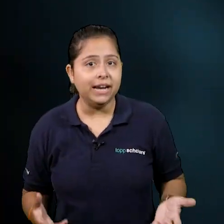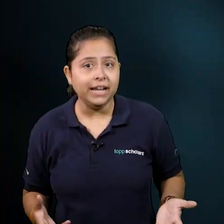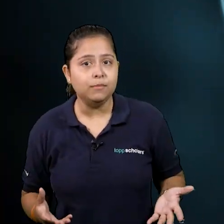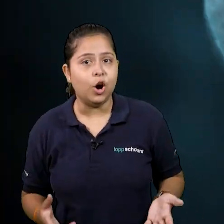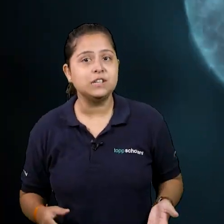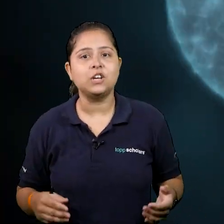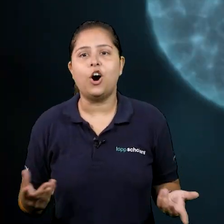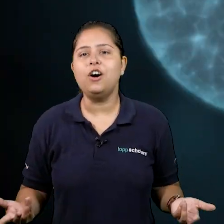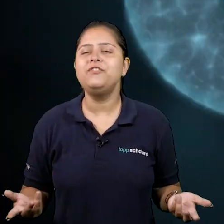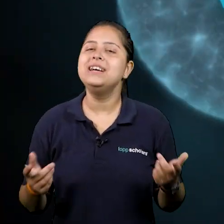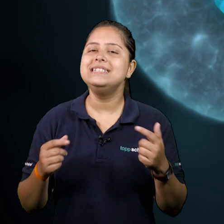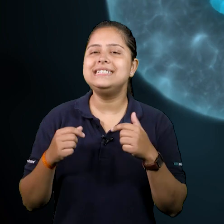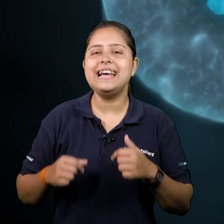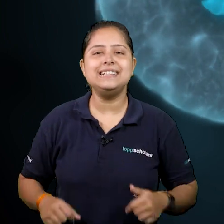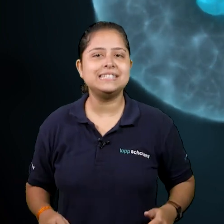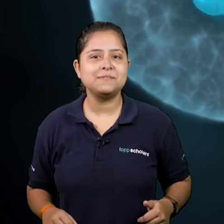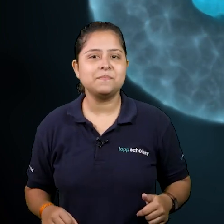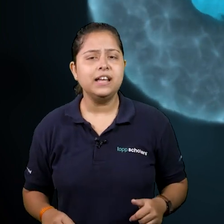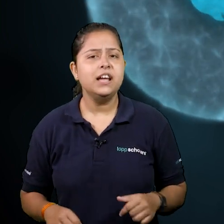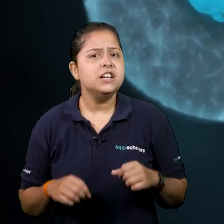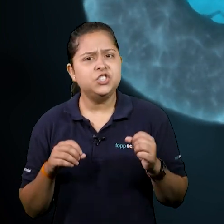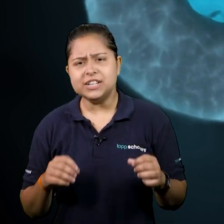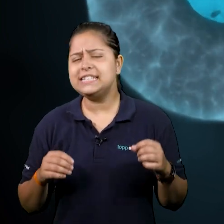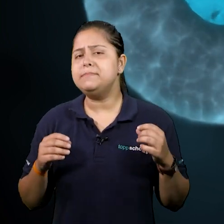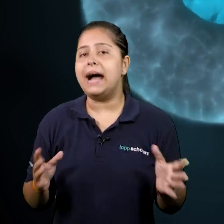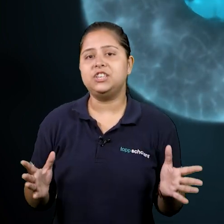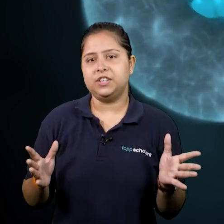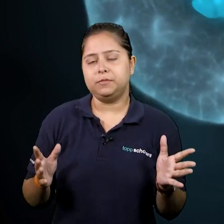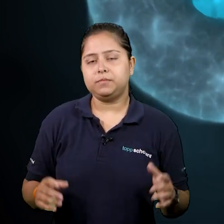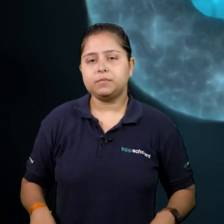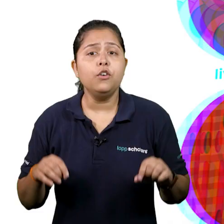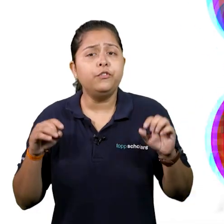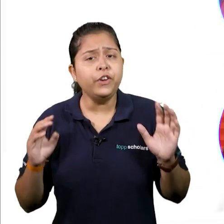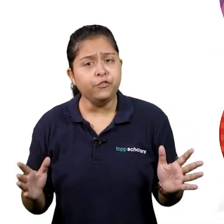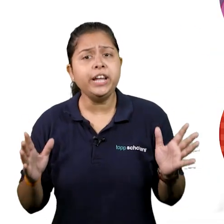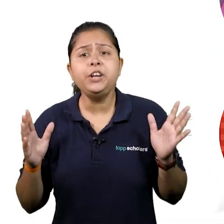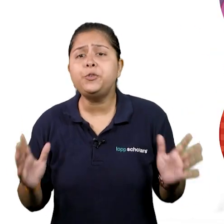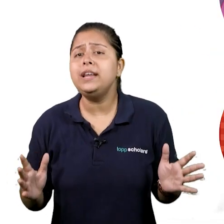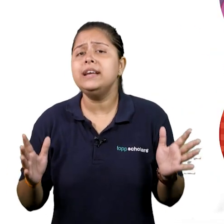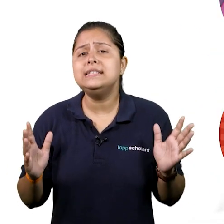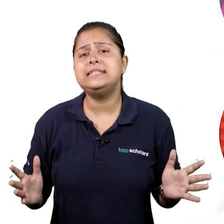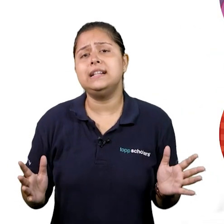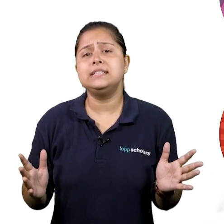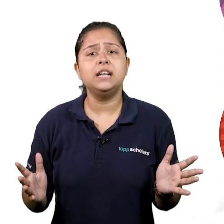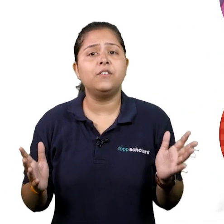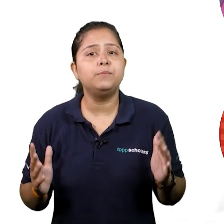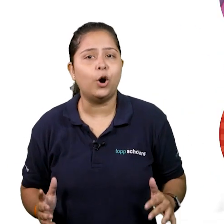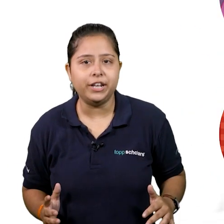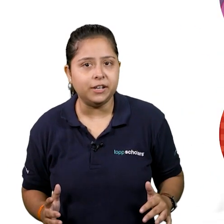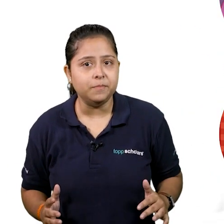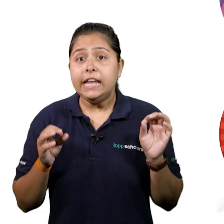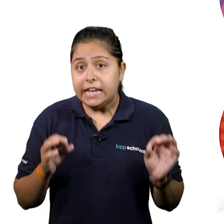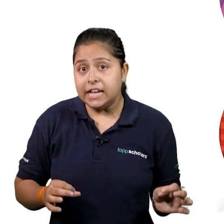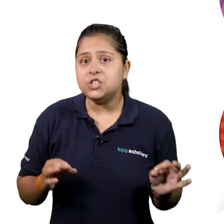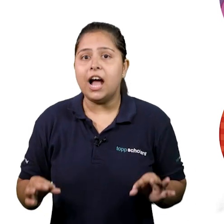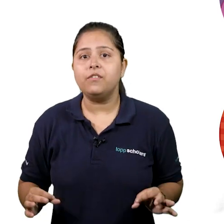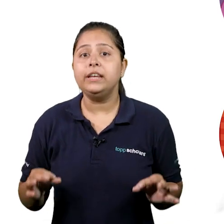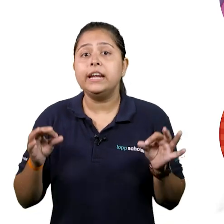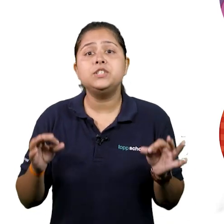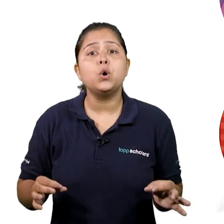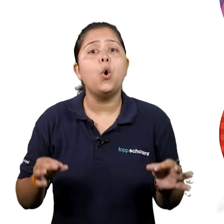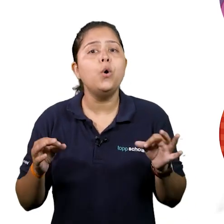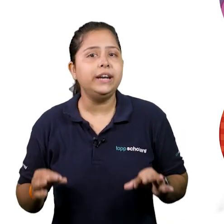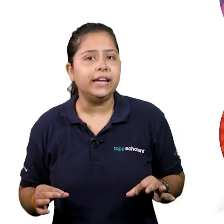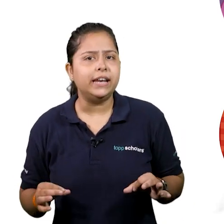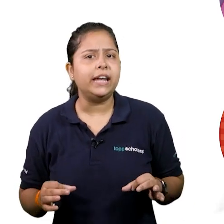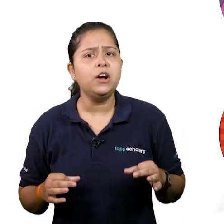the building blocks of cells. Just imagine 50 trillion cells in our body, each having